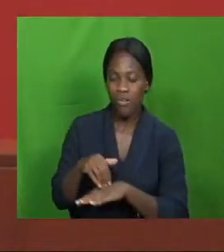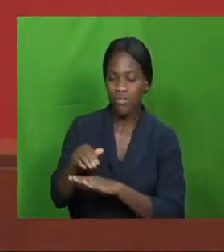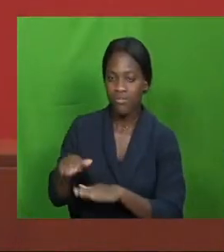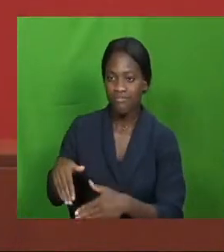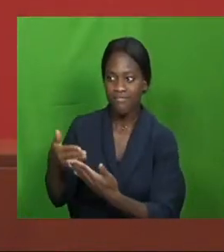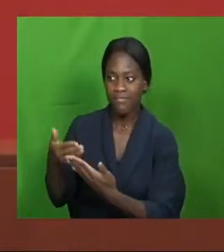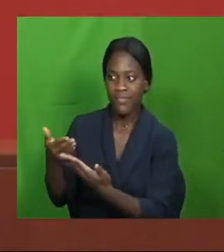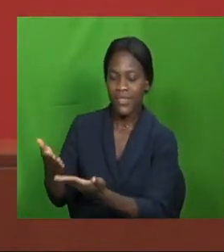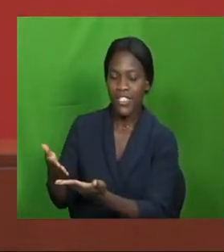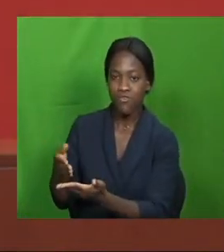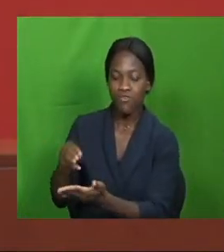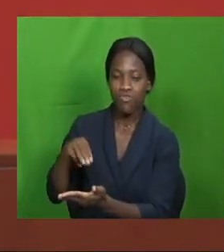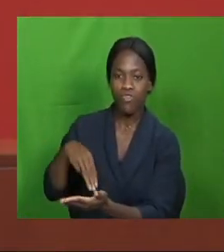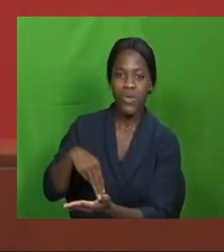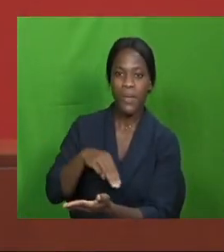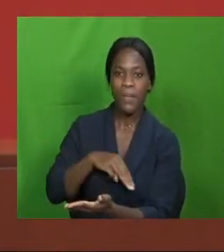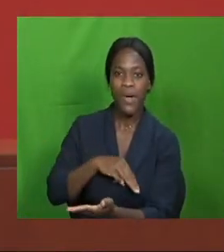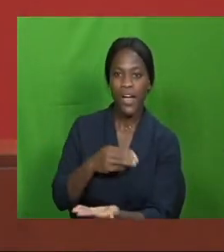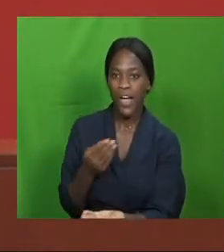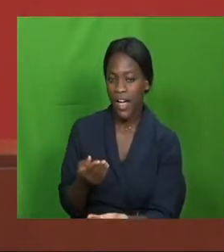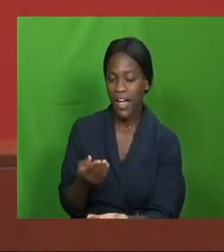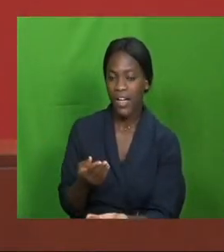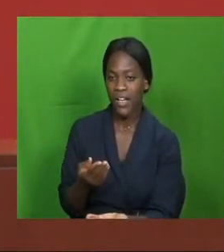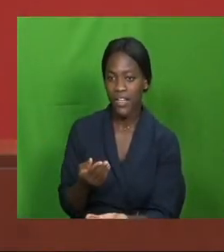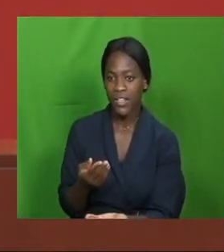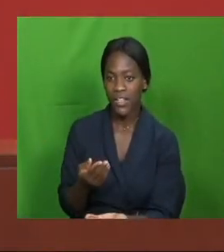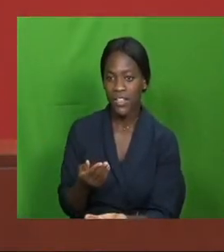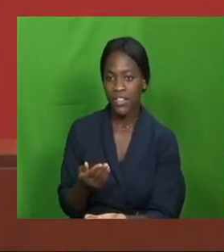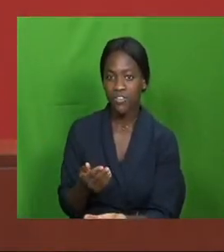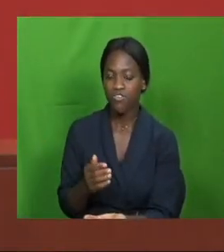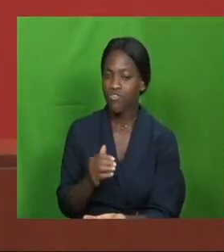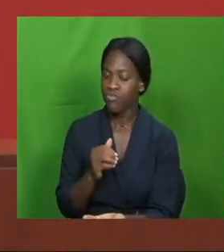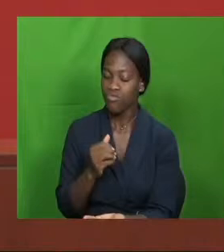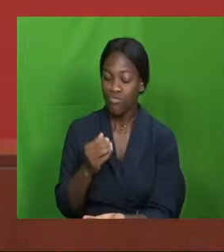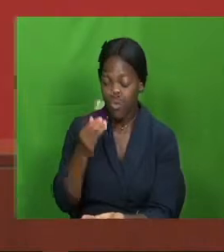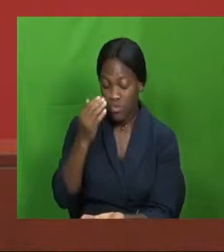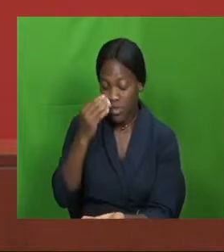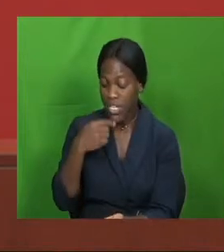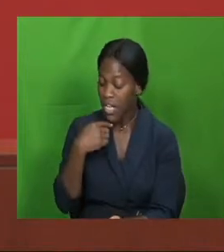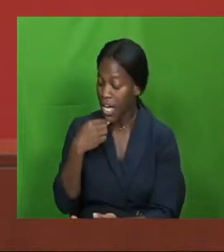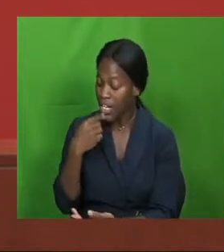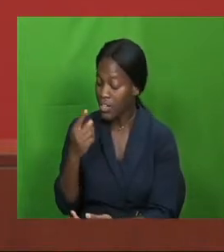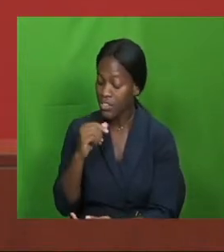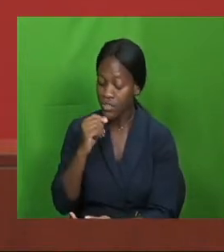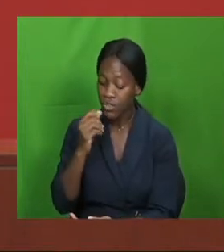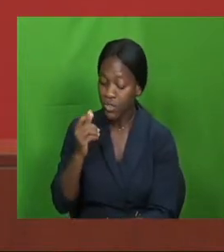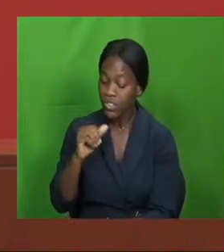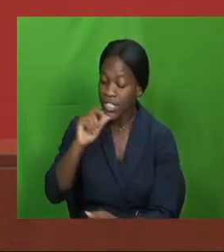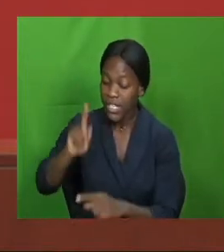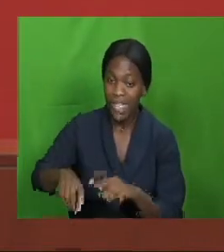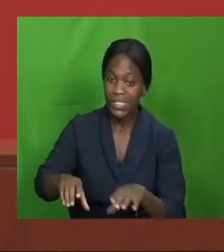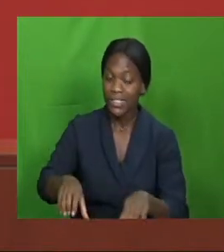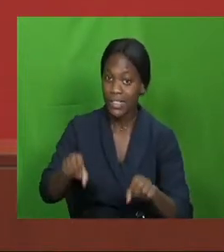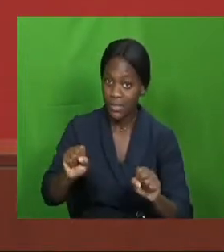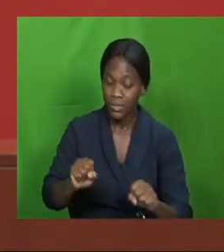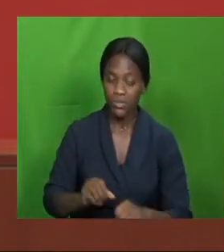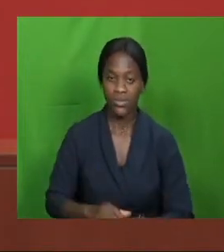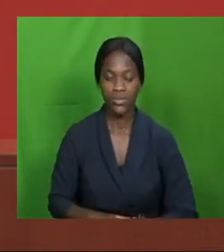it as being inadmissible. Unquote.